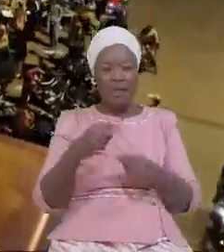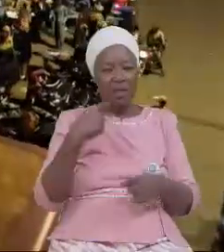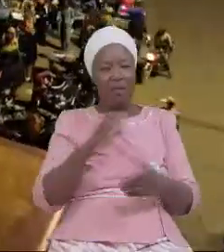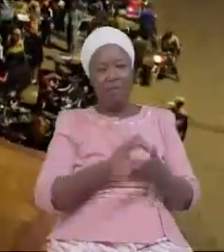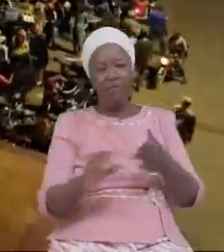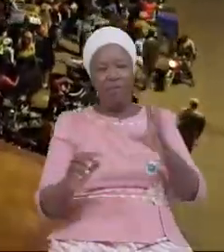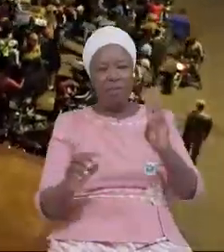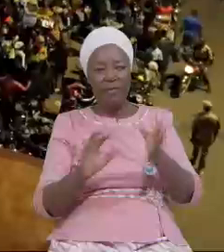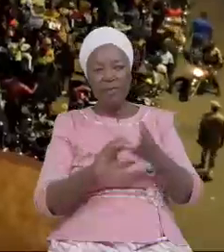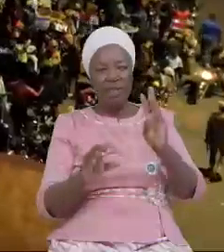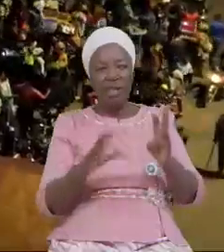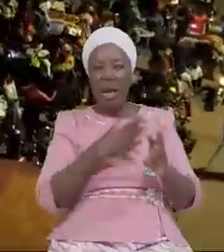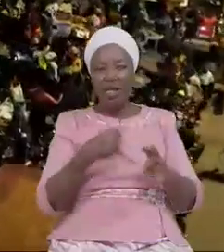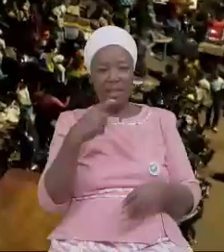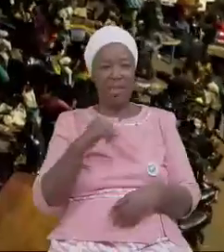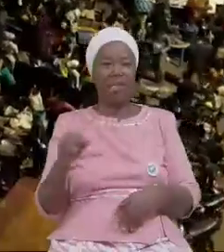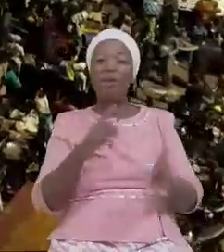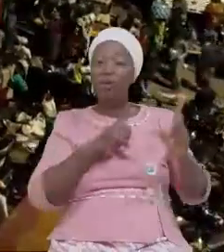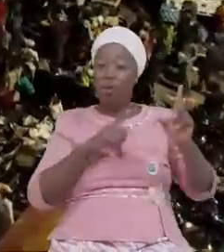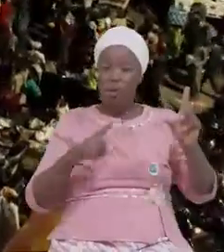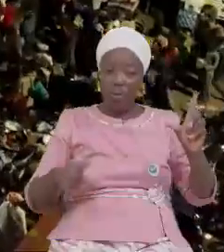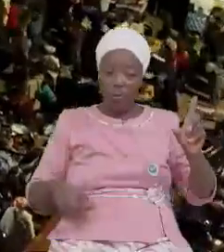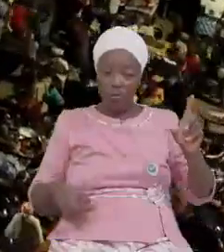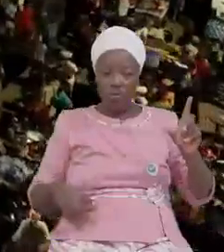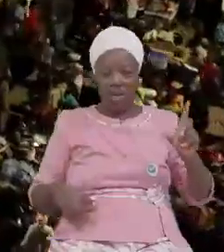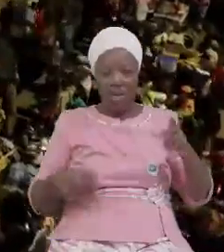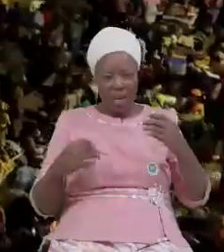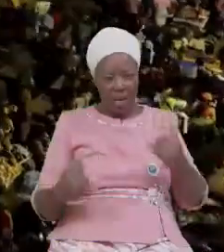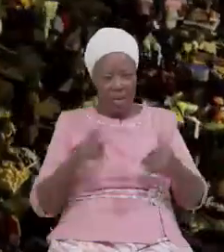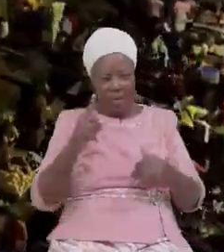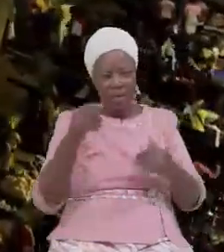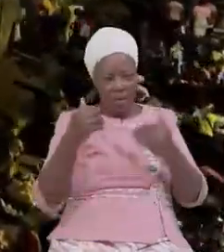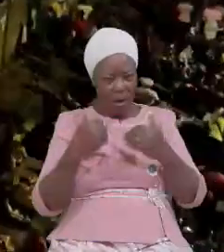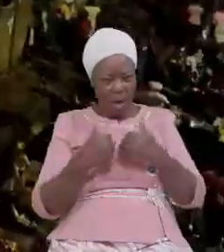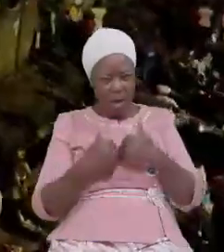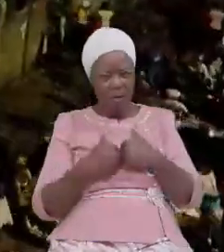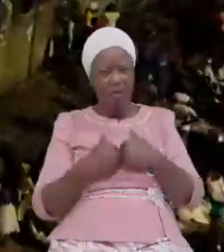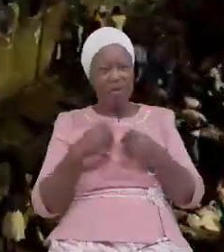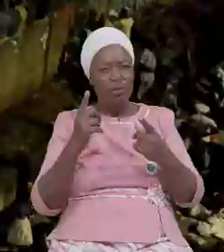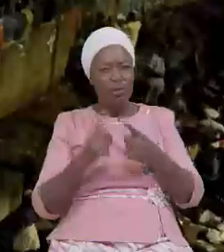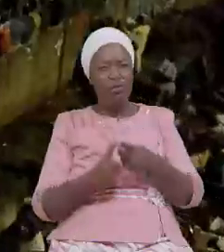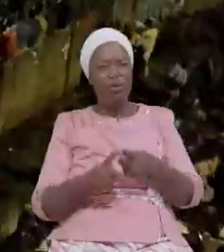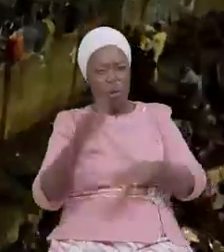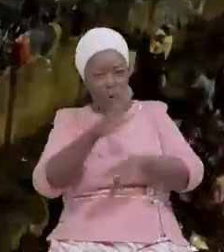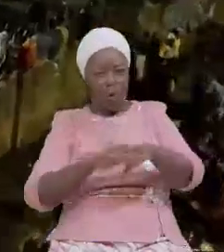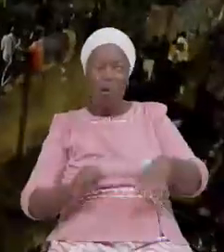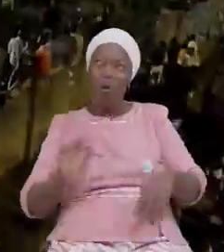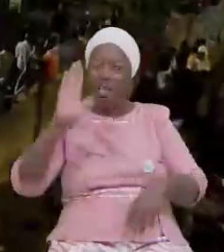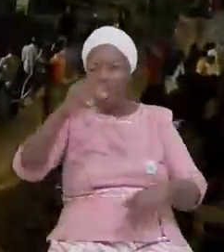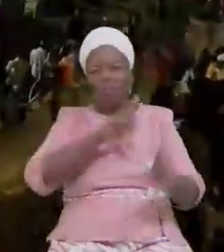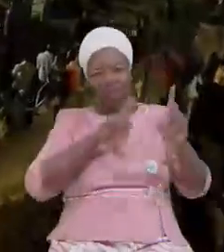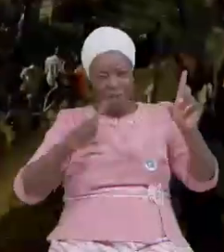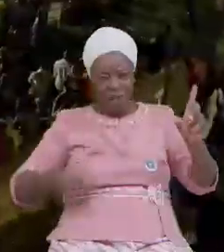and saying, Lord, now you have to own him Lord,